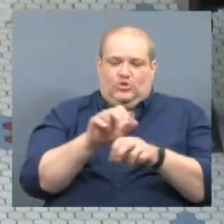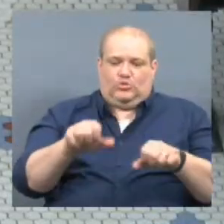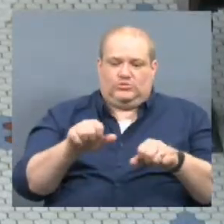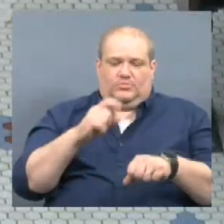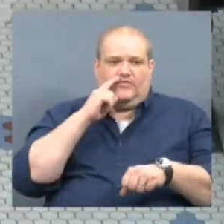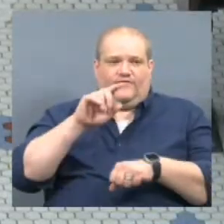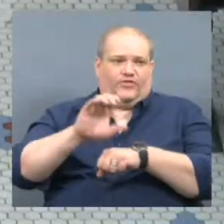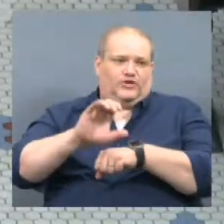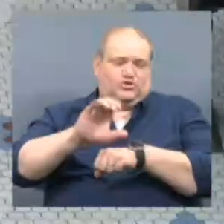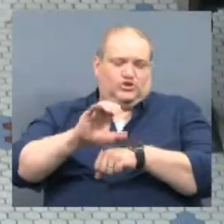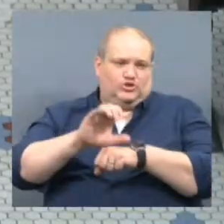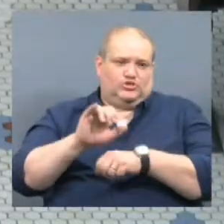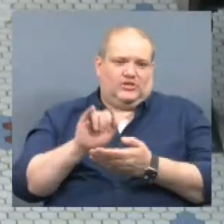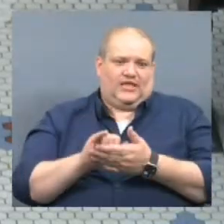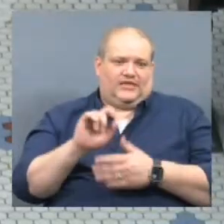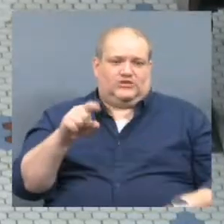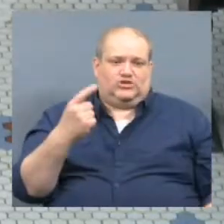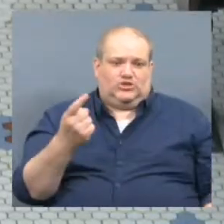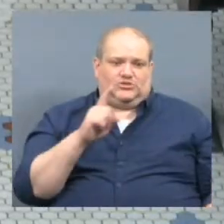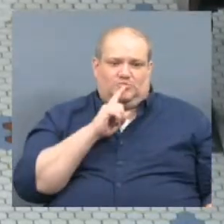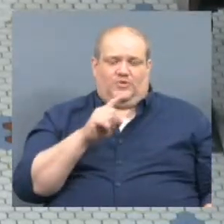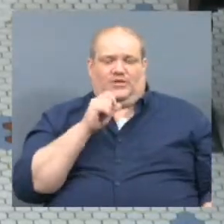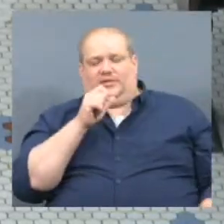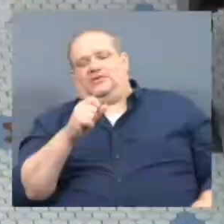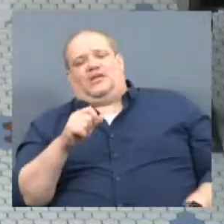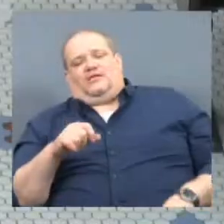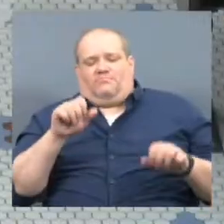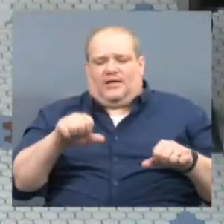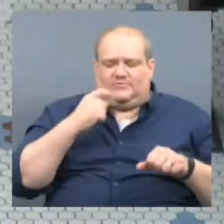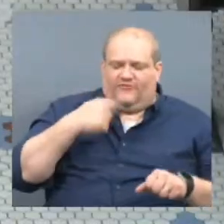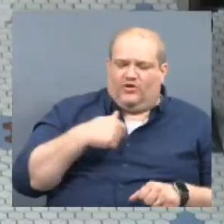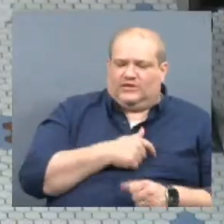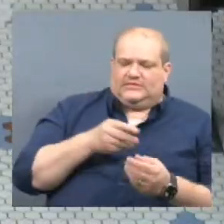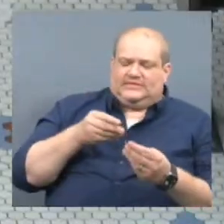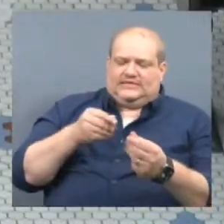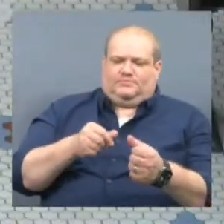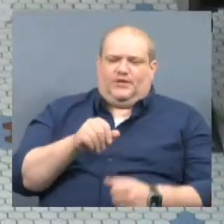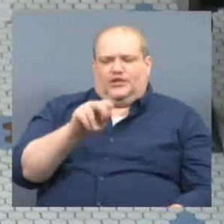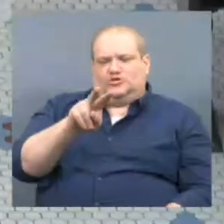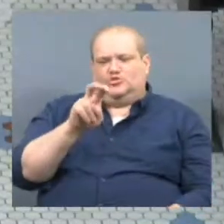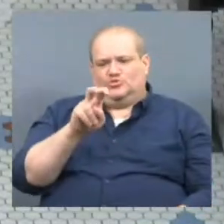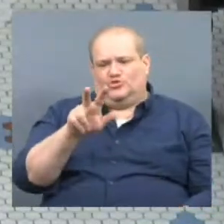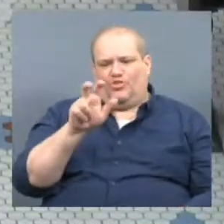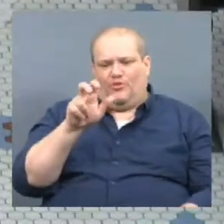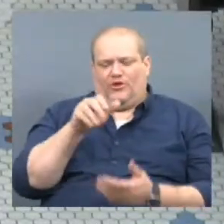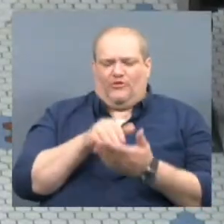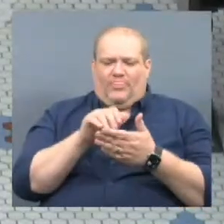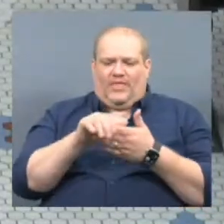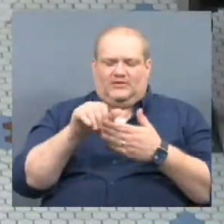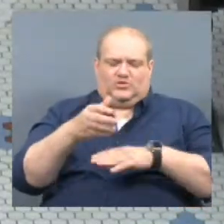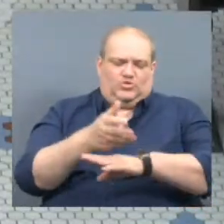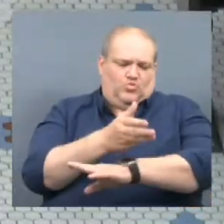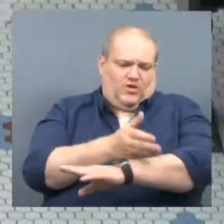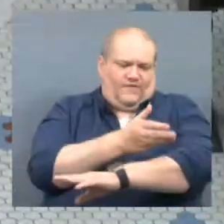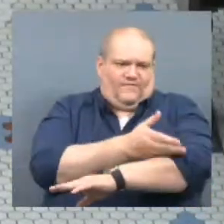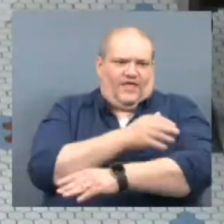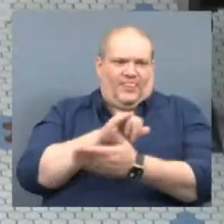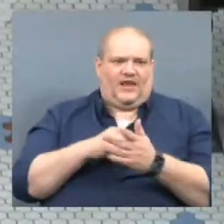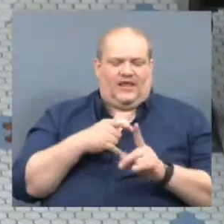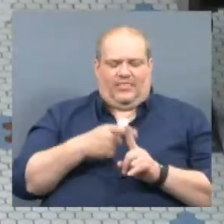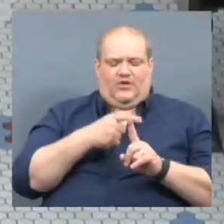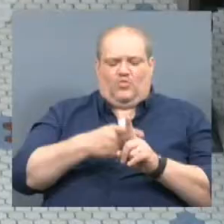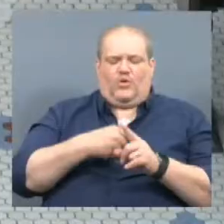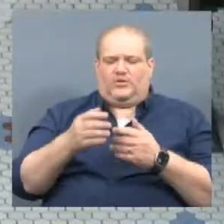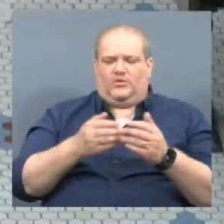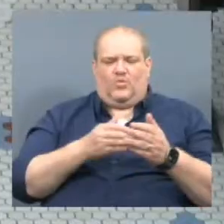the church. It's just really not feasible for us to spend $200,000 and $300,000 to renovate it and then rent it or